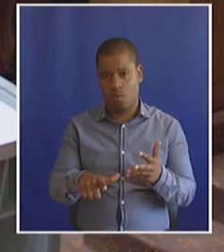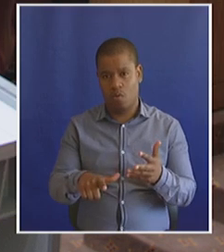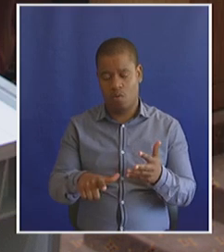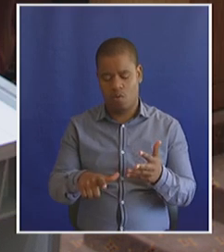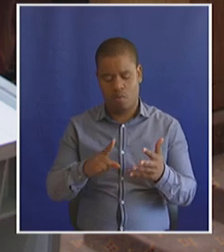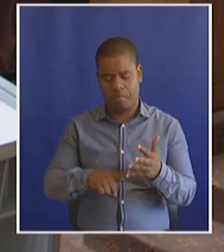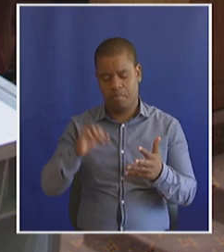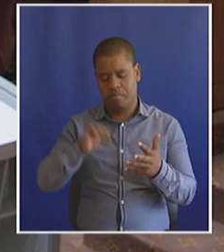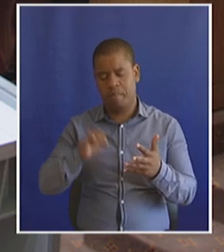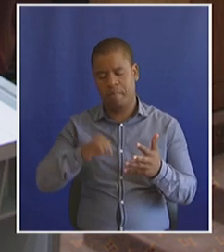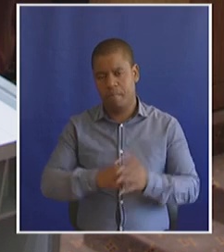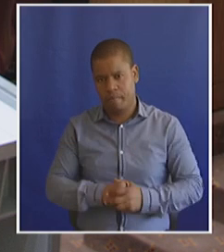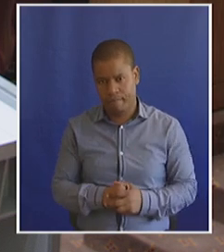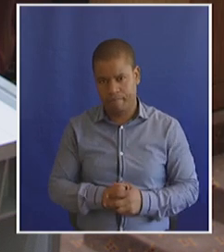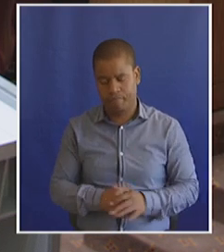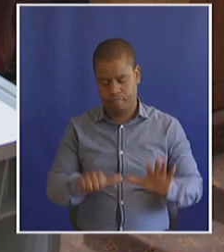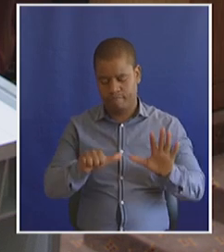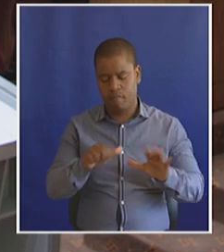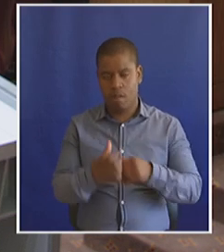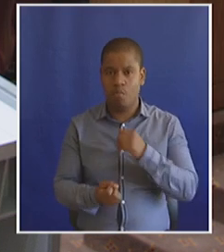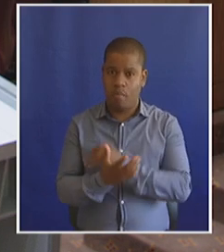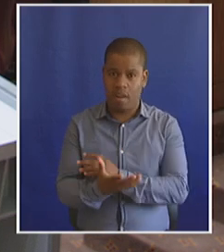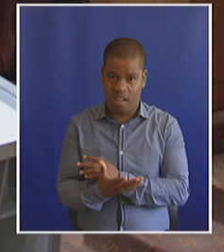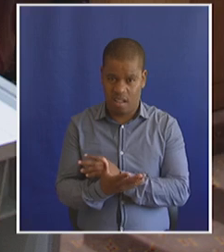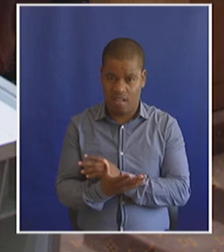Limpopo re dumela modulasetulo. Mpumalanga,